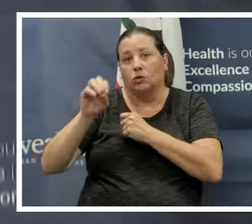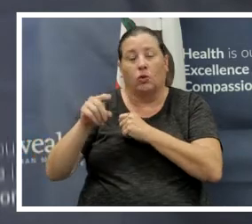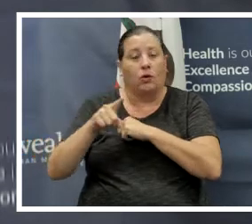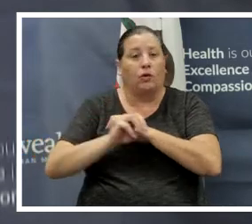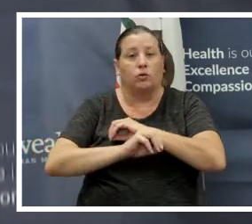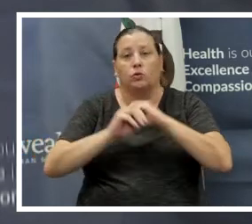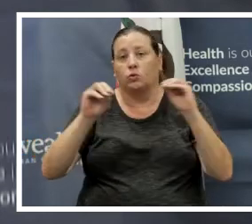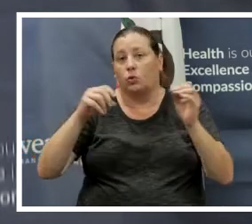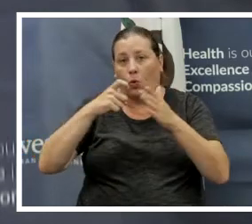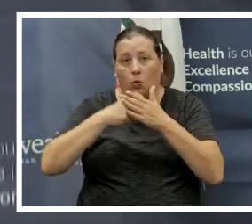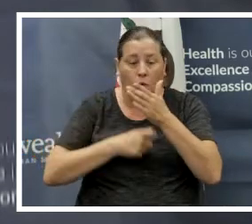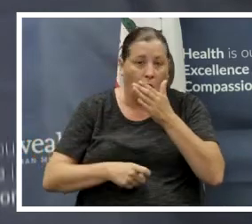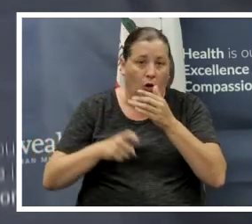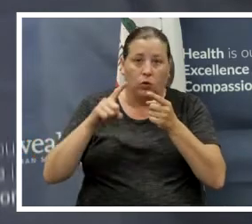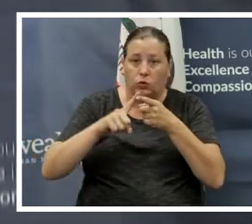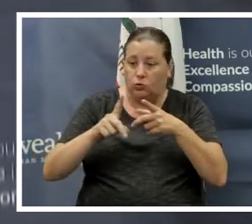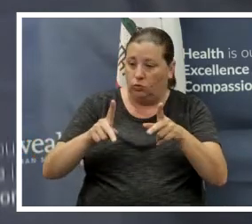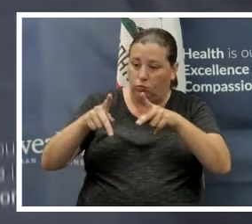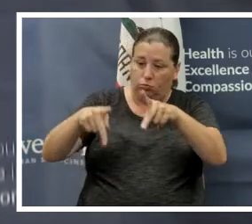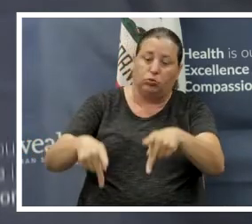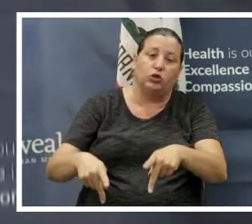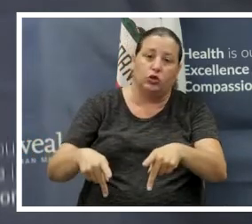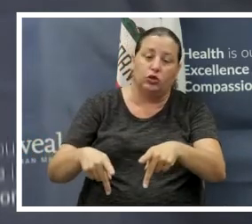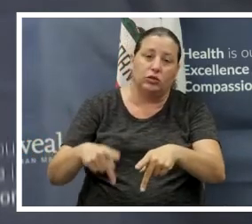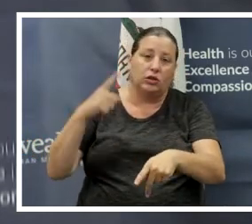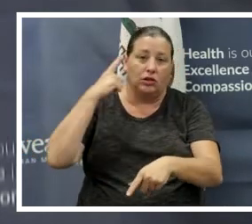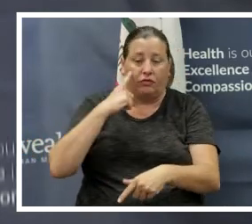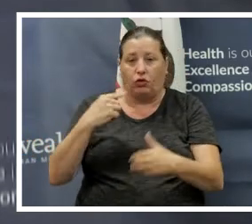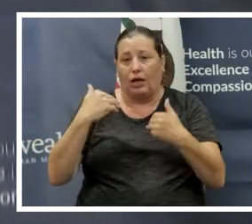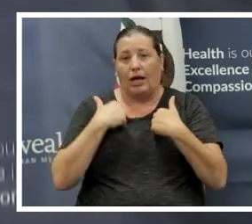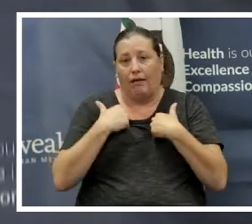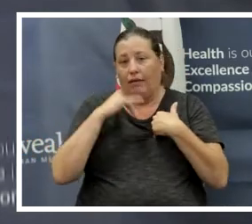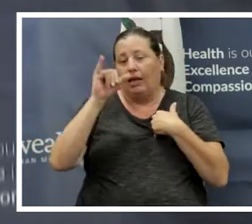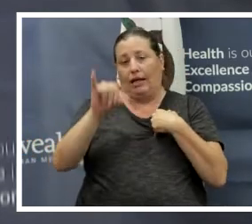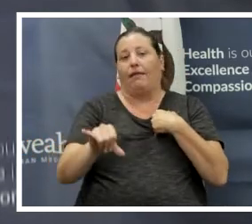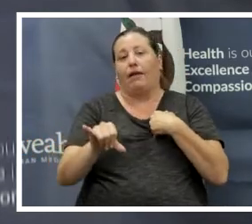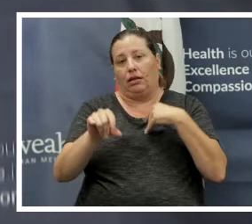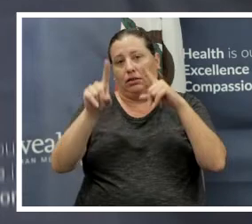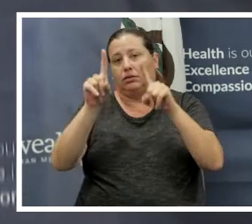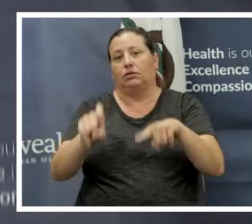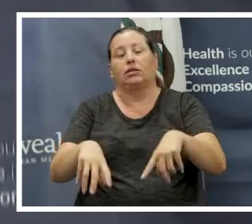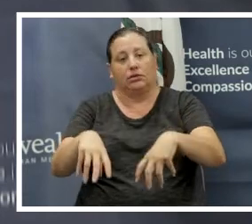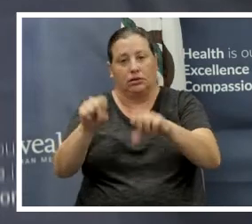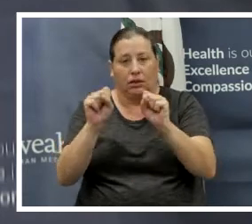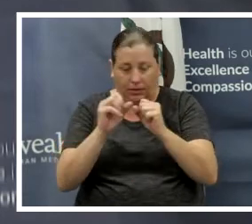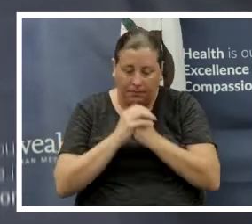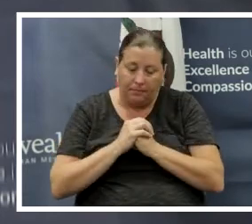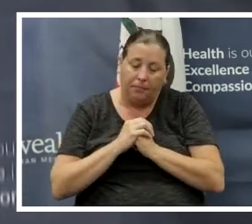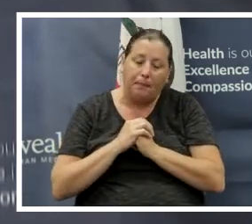no cost to a person for having that test done.